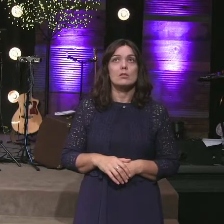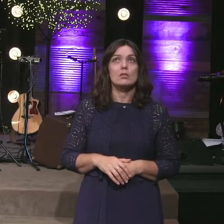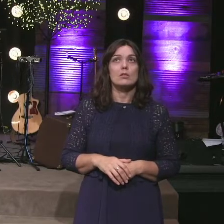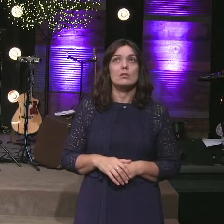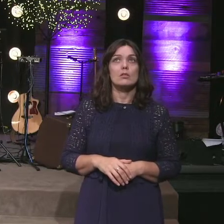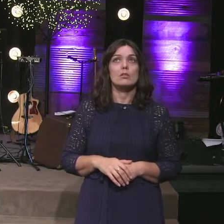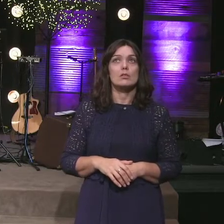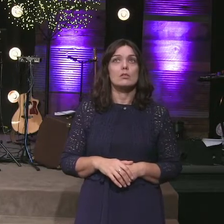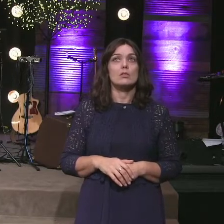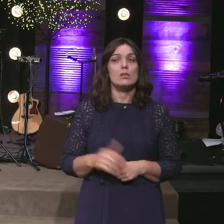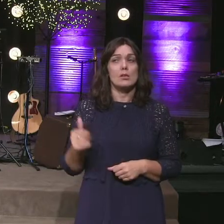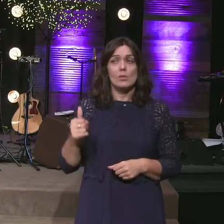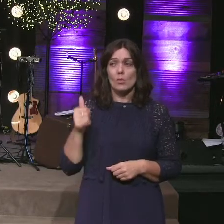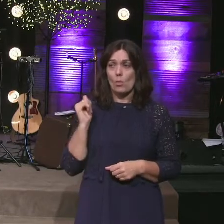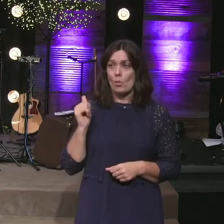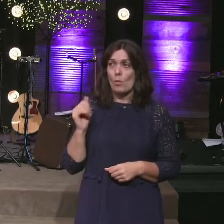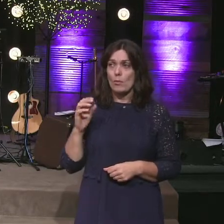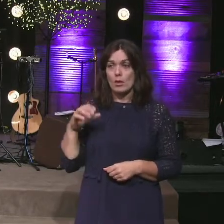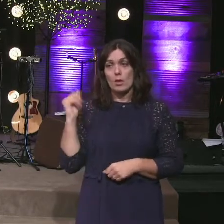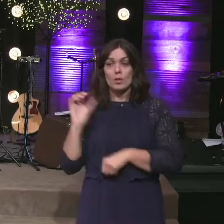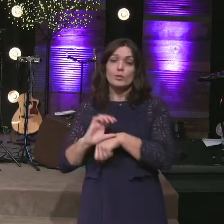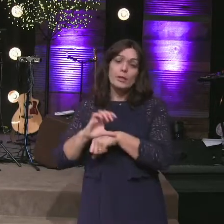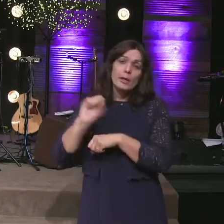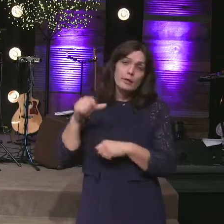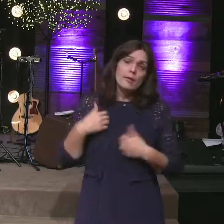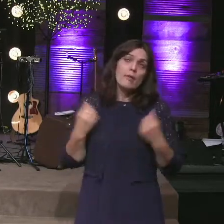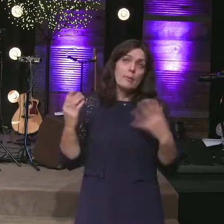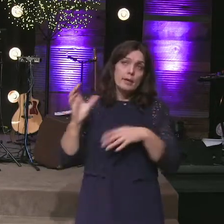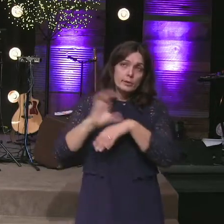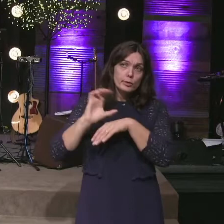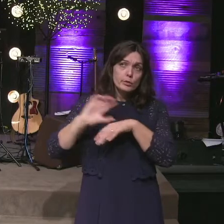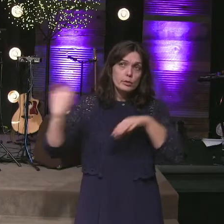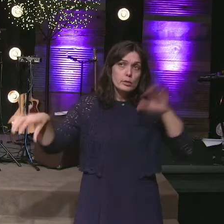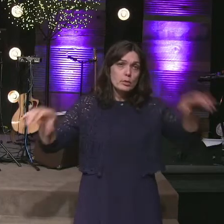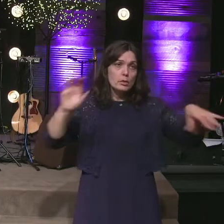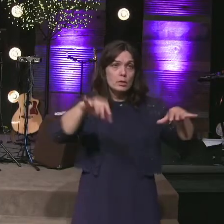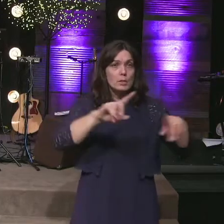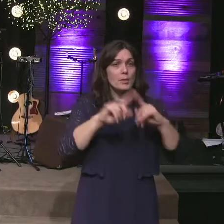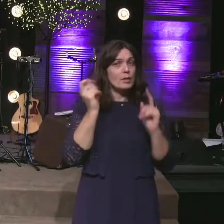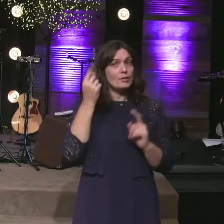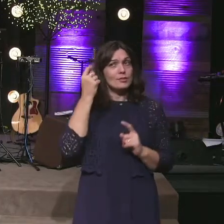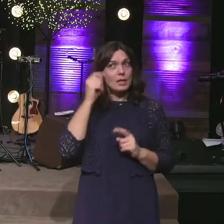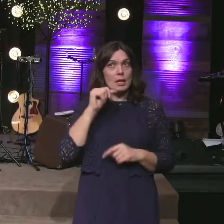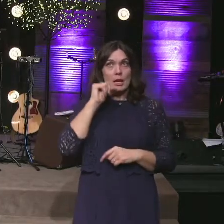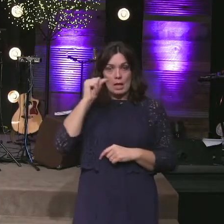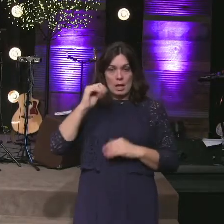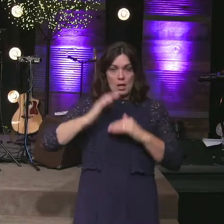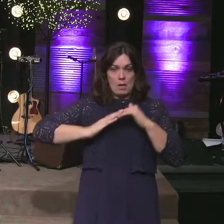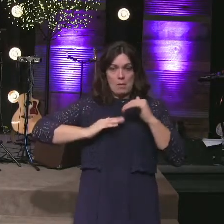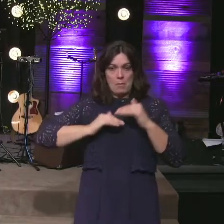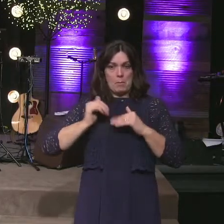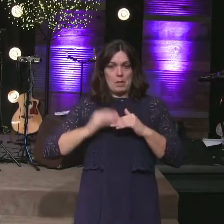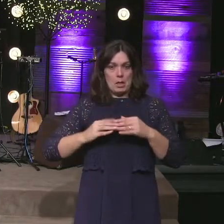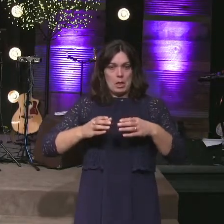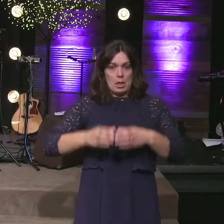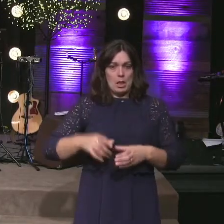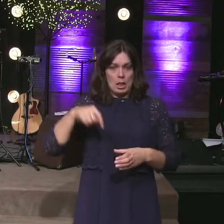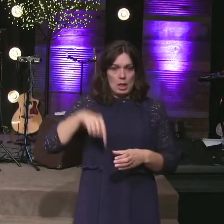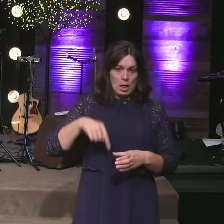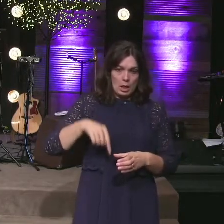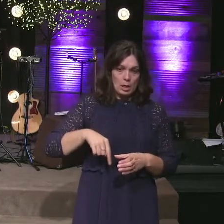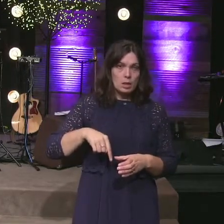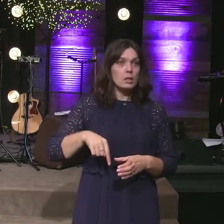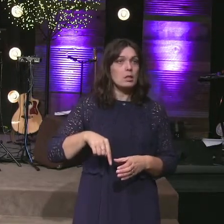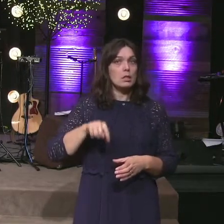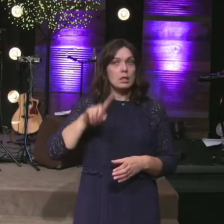another one. I mean, there are churches all around. The church, you understand, is not this building. It's you